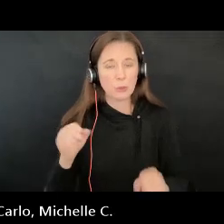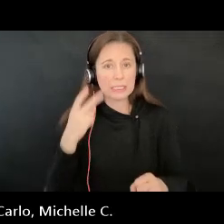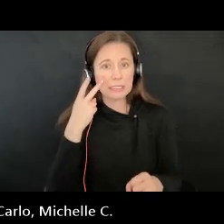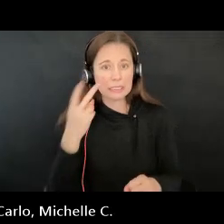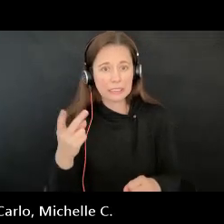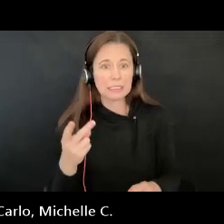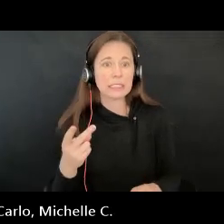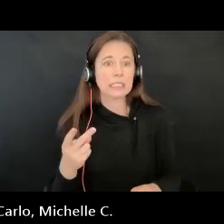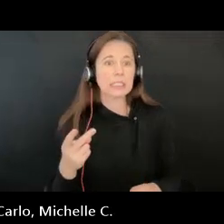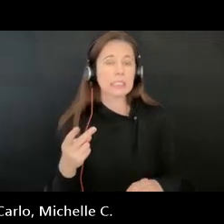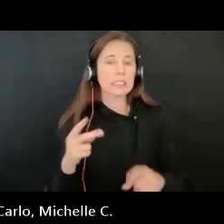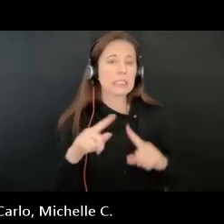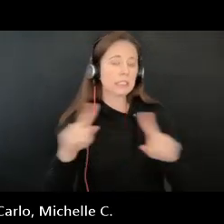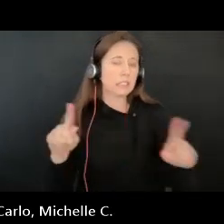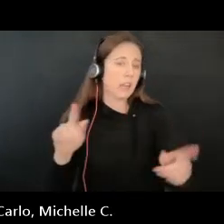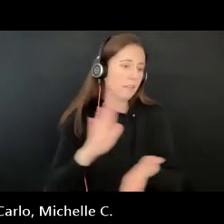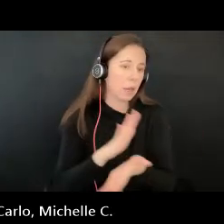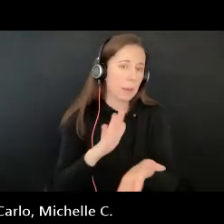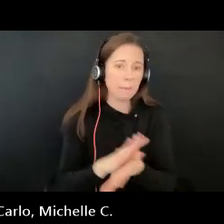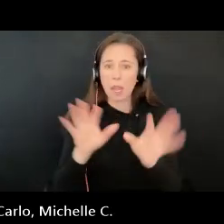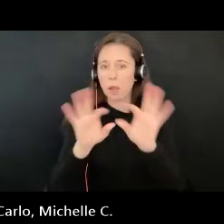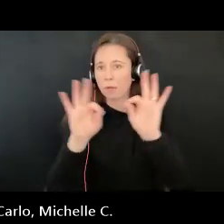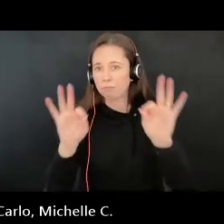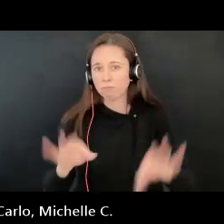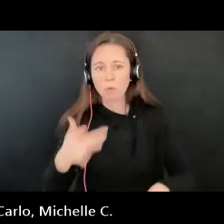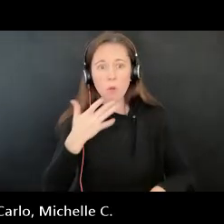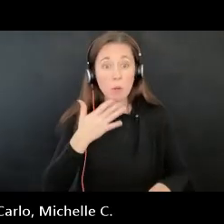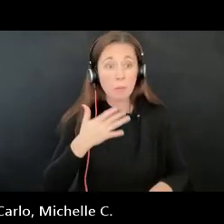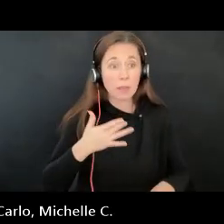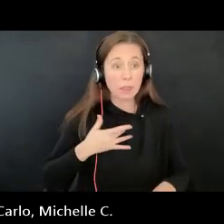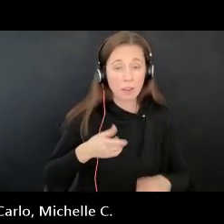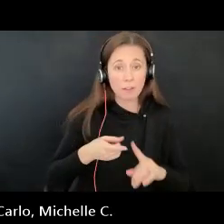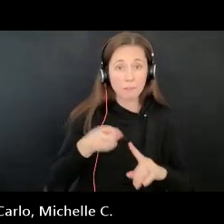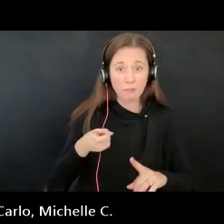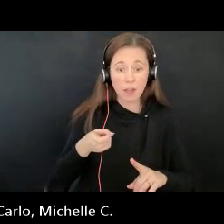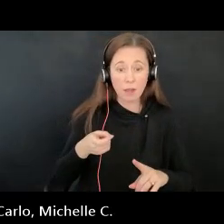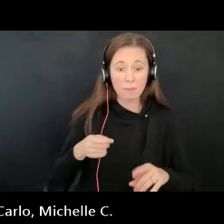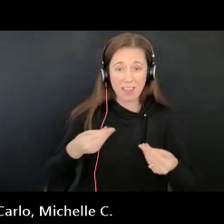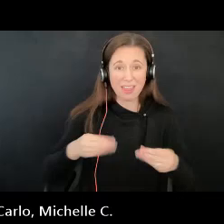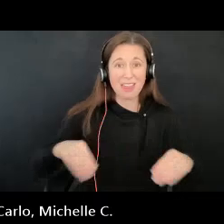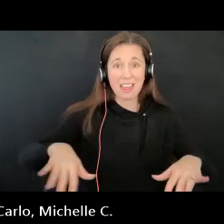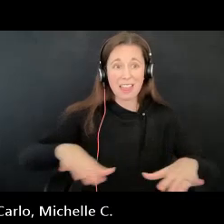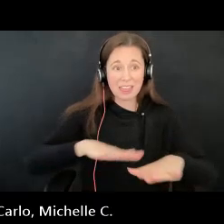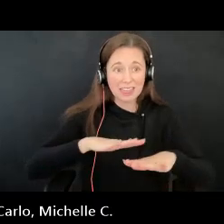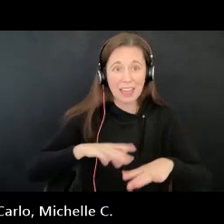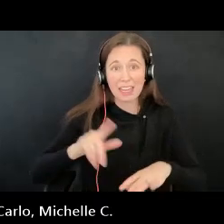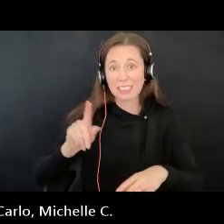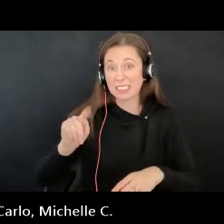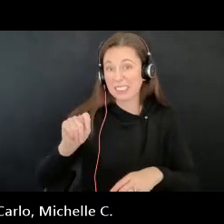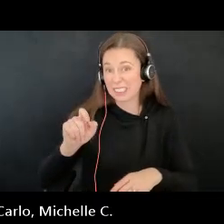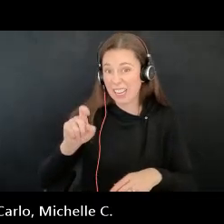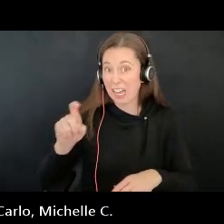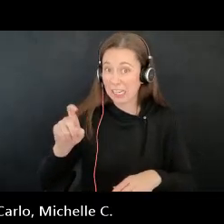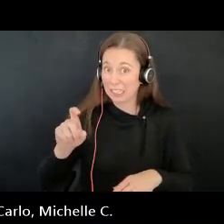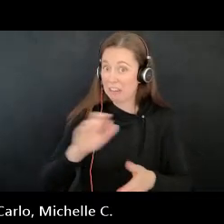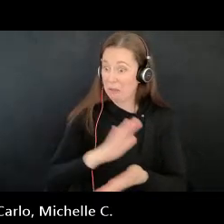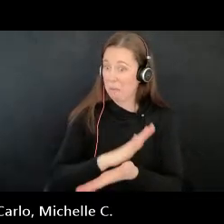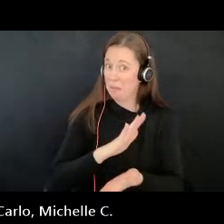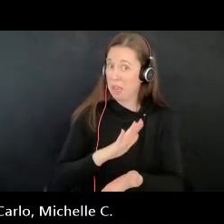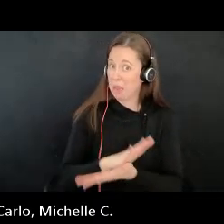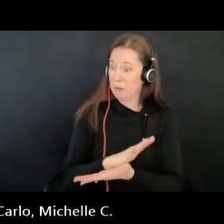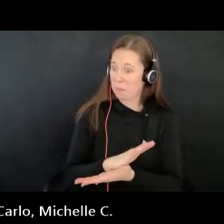that were found in the property statements and property taxes of the white Upshur family. Kind of crazy to